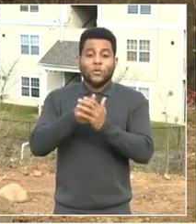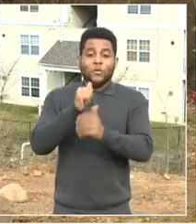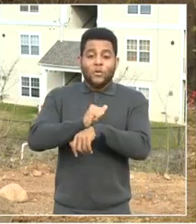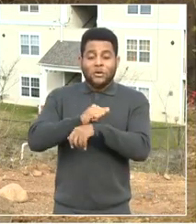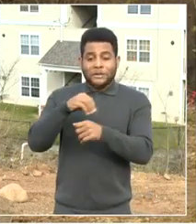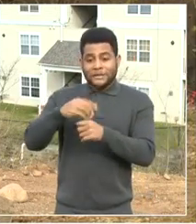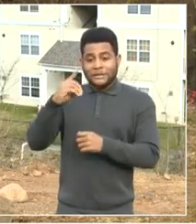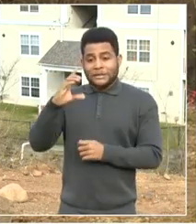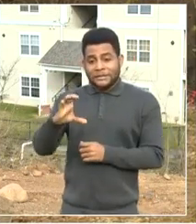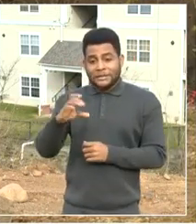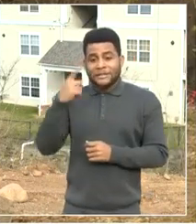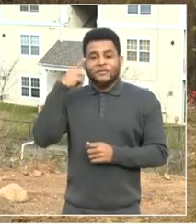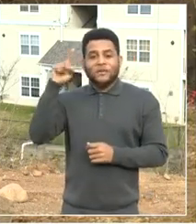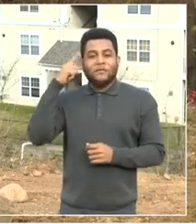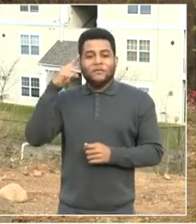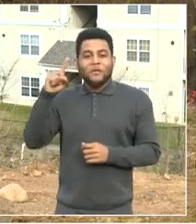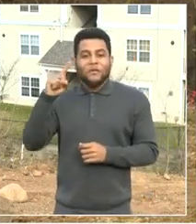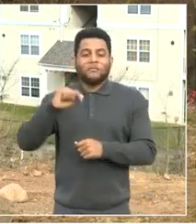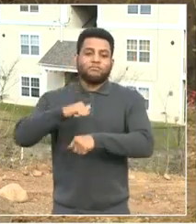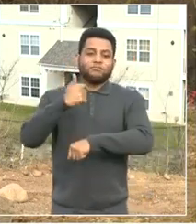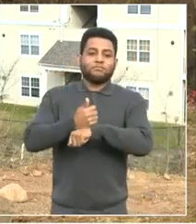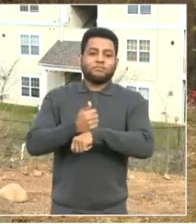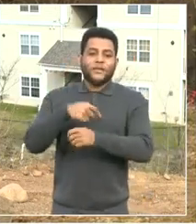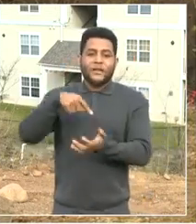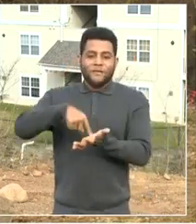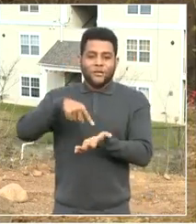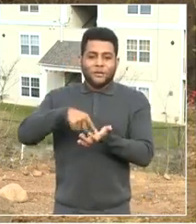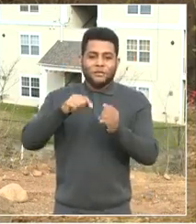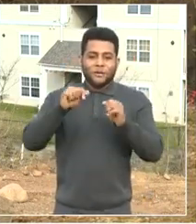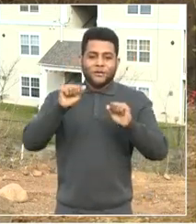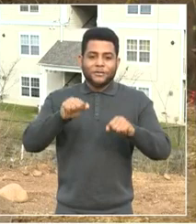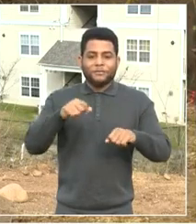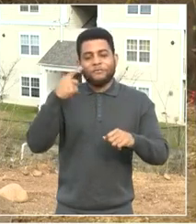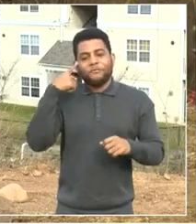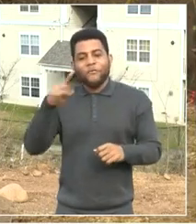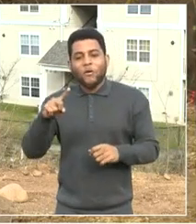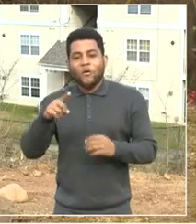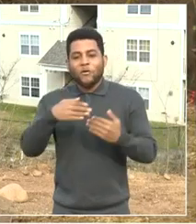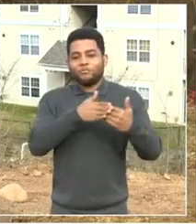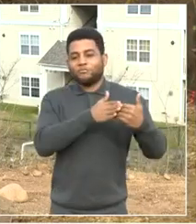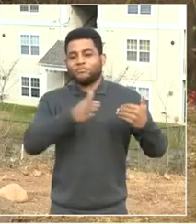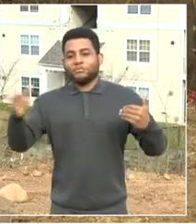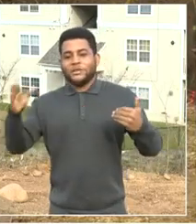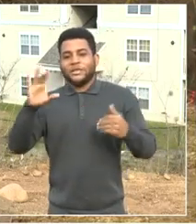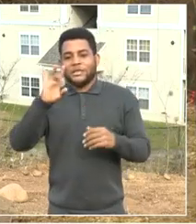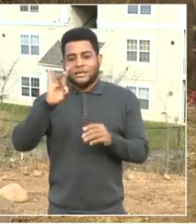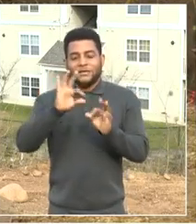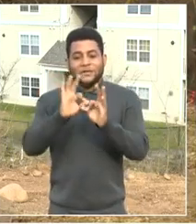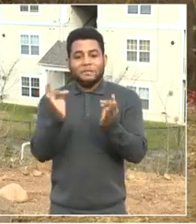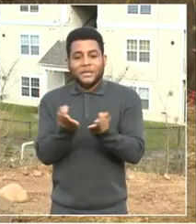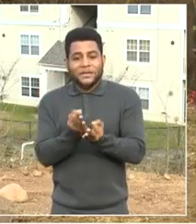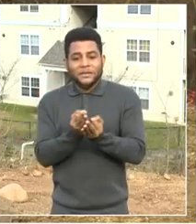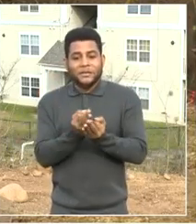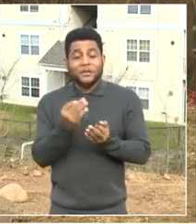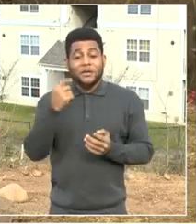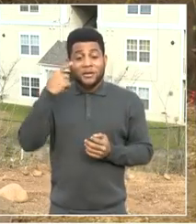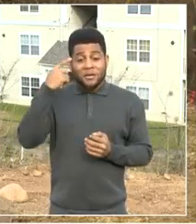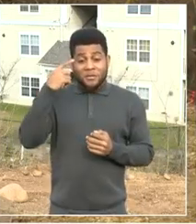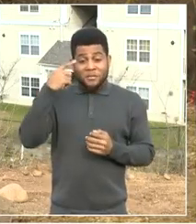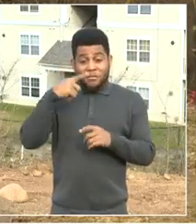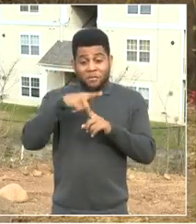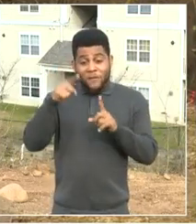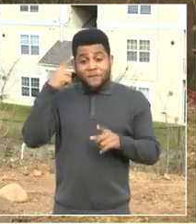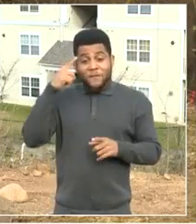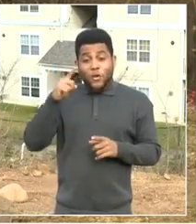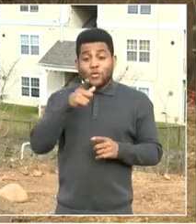affordability for the 8 new families who will live here, but the 8 families after them and the 8 after them. And while we're pleased to